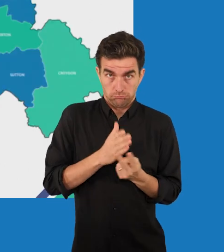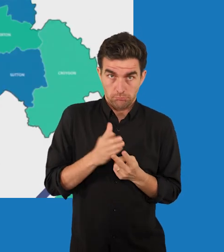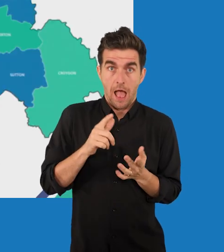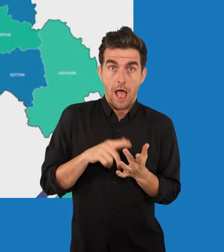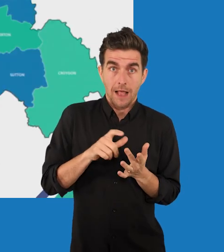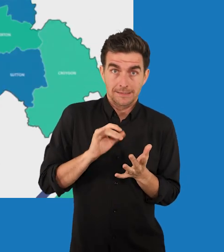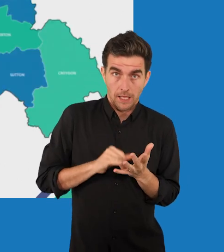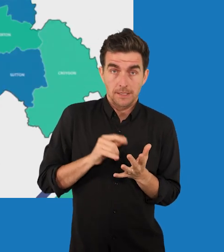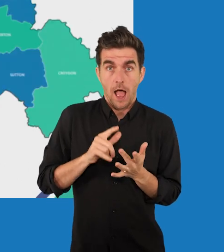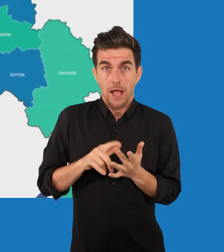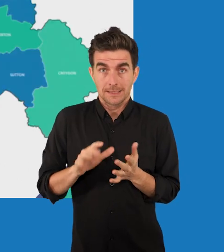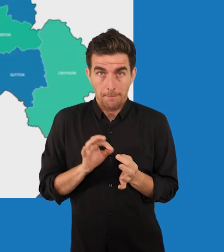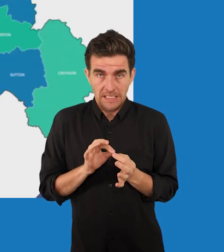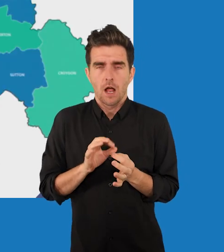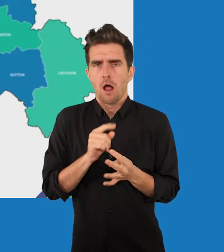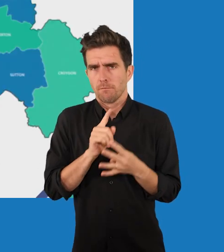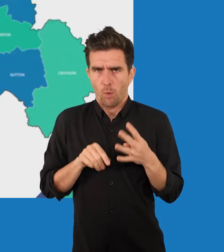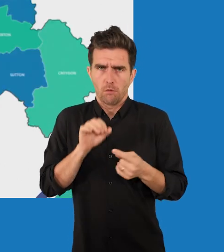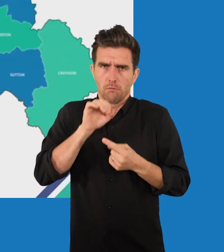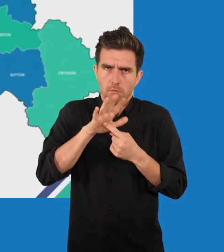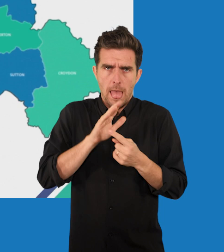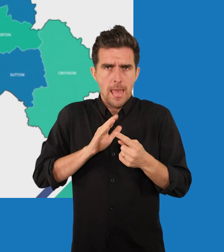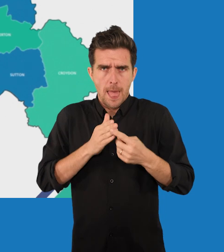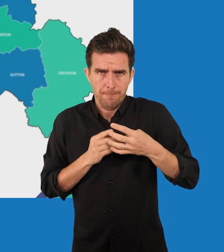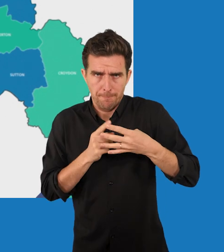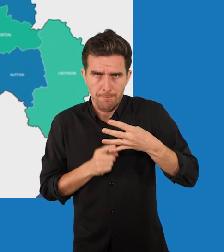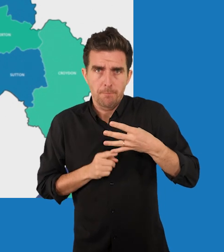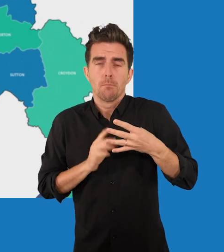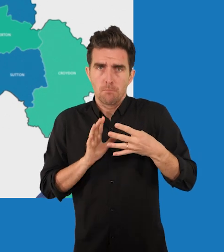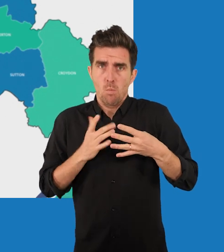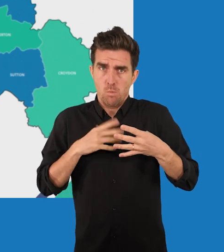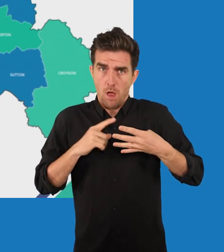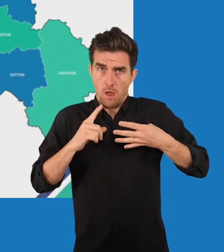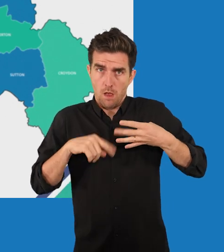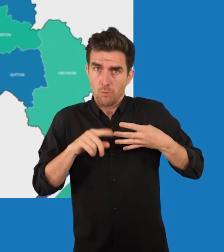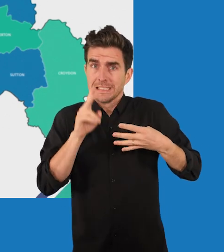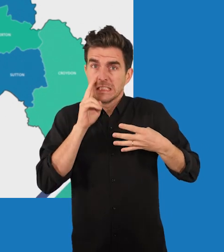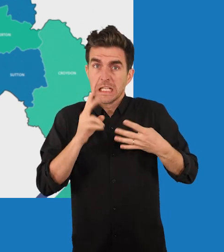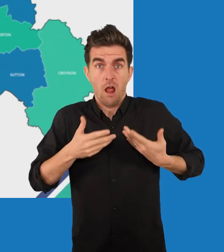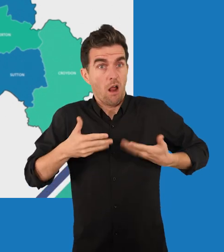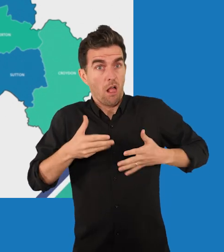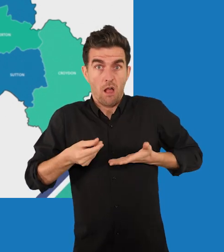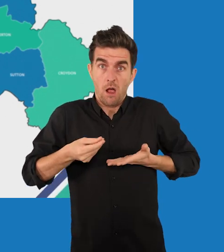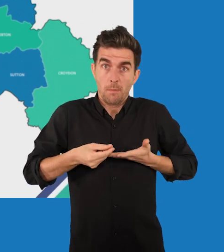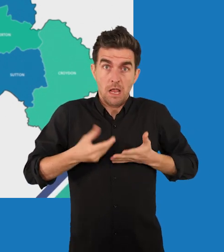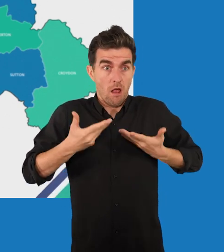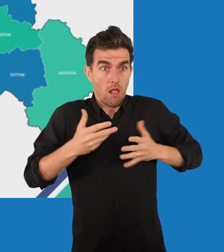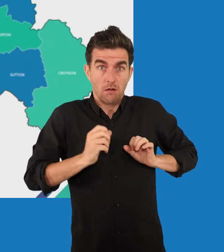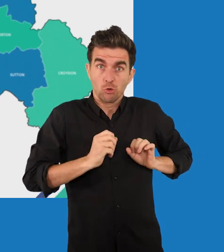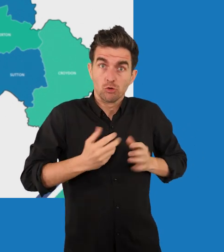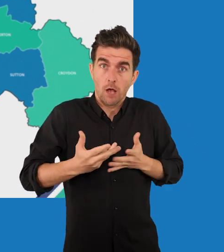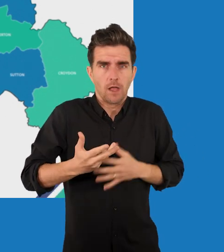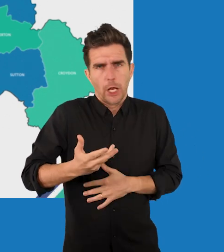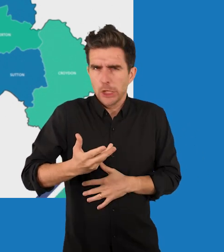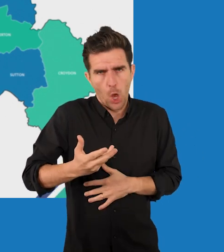And as a ICS and ICB, we have 4 key aims, which are set up here, but we want to do our key aims, which you can see are